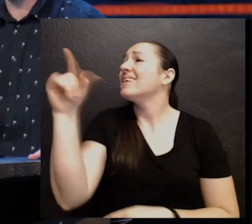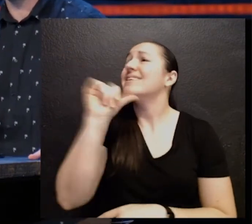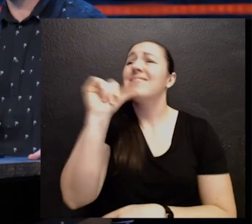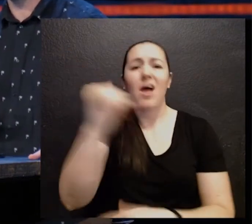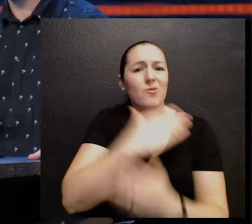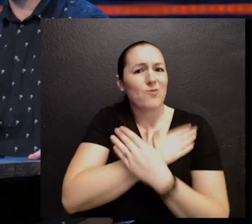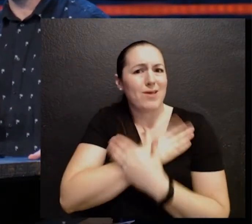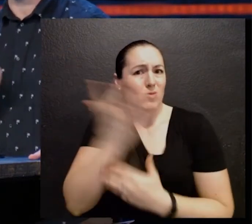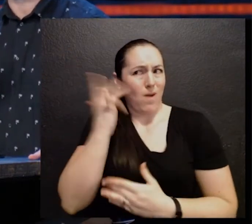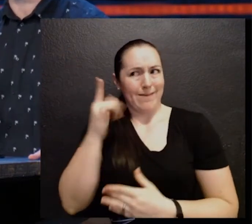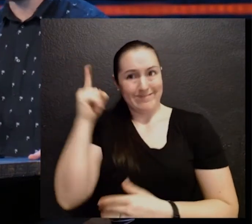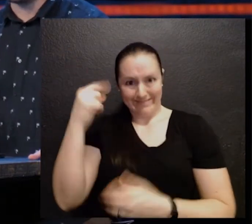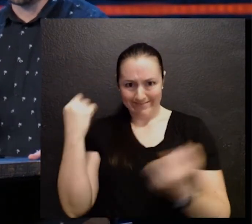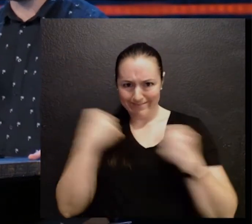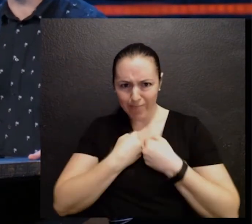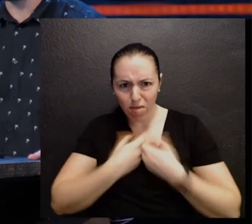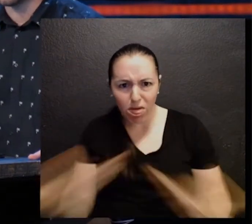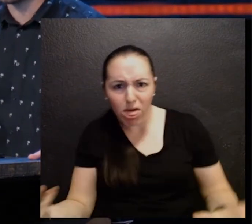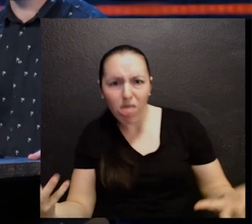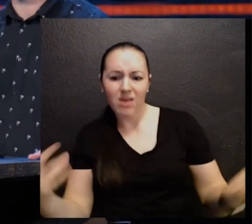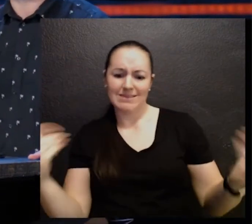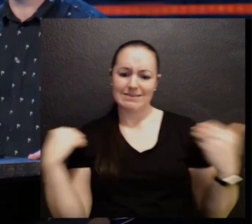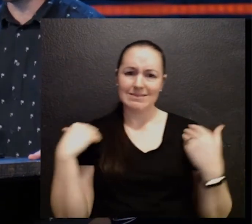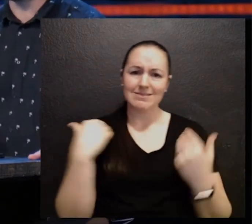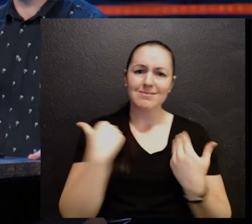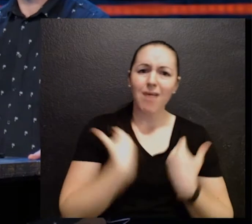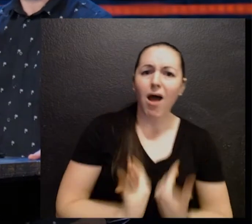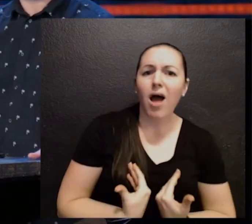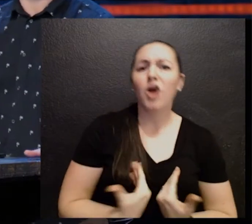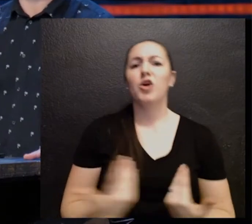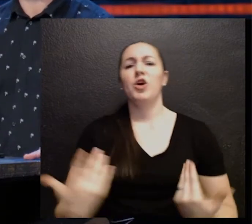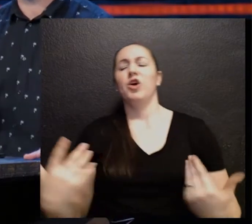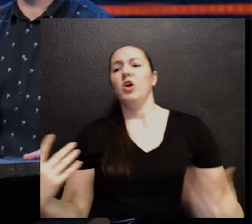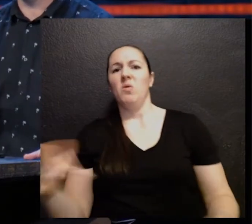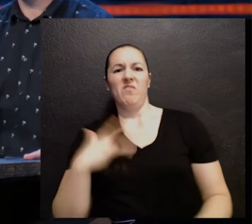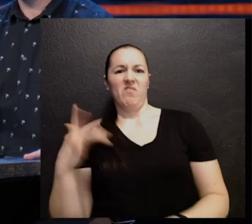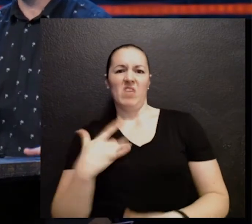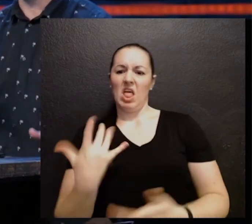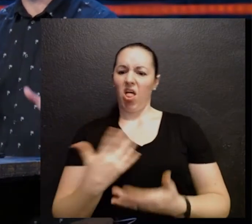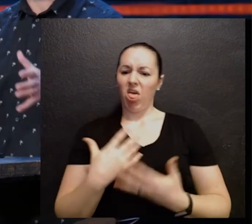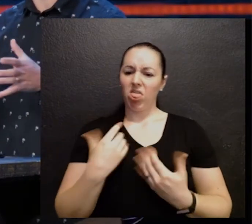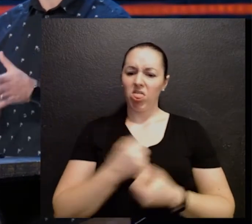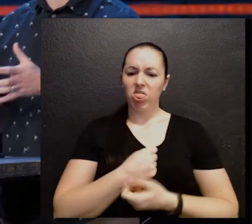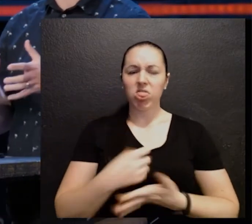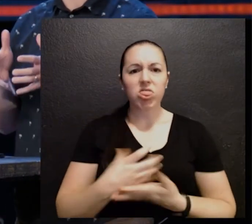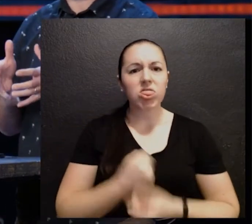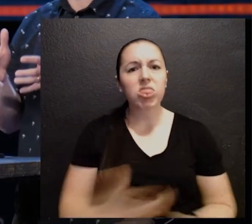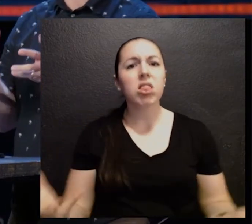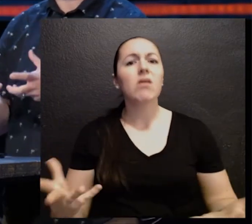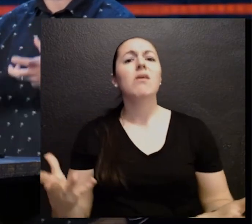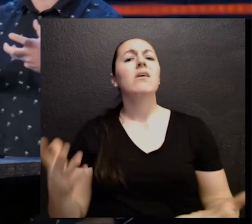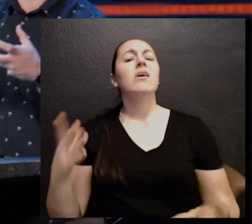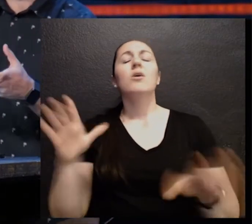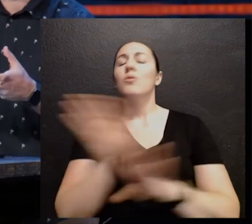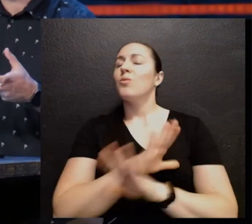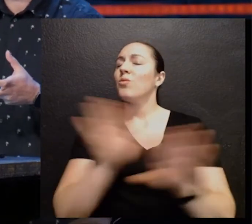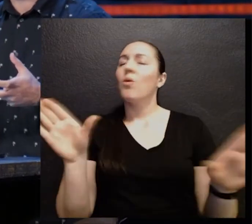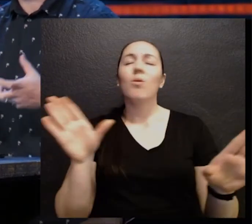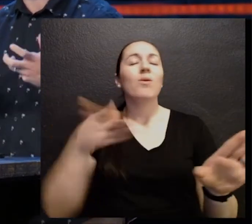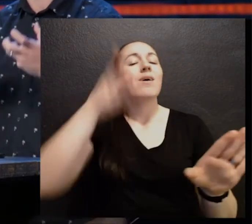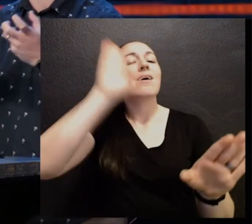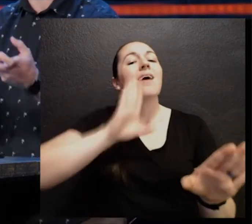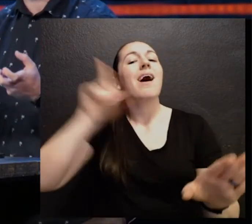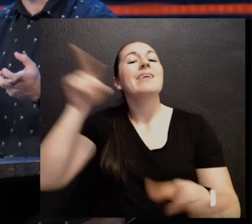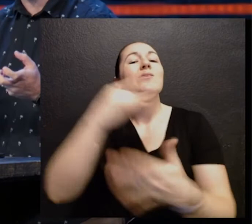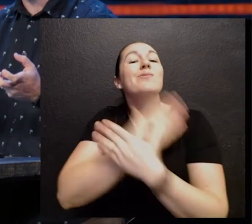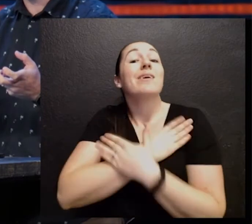tired or worn out or exhausted or depleted. God rested because he built it into the very fabric